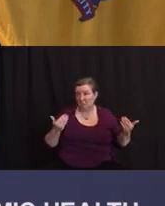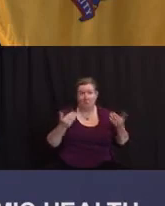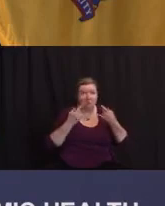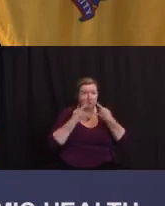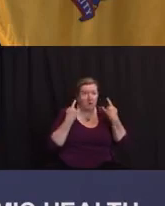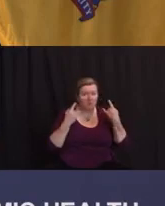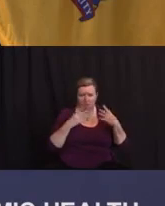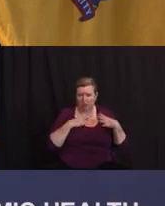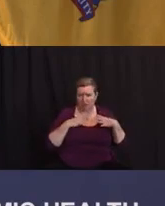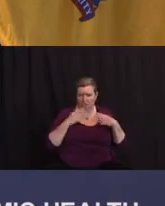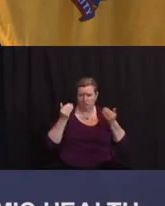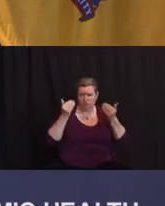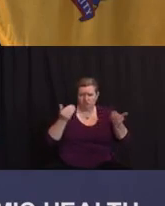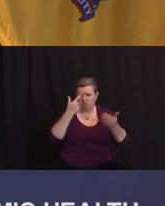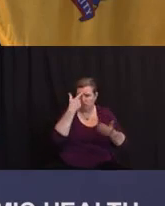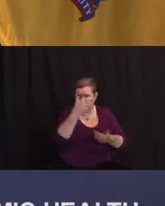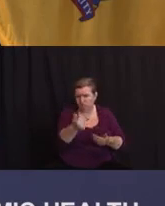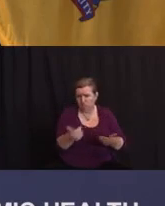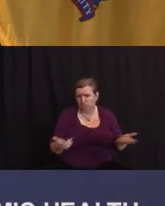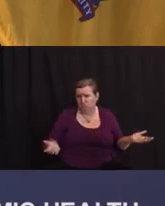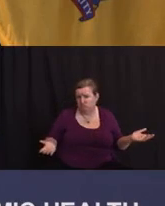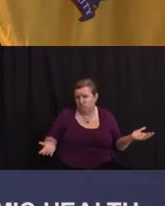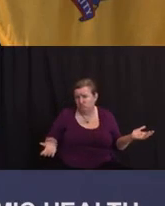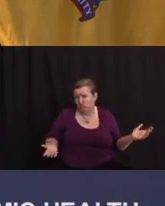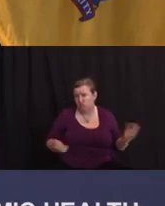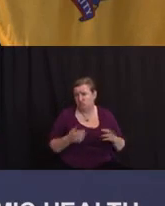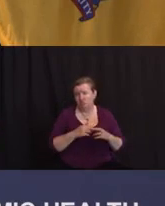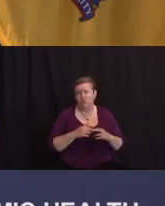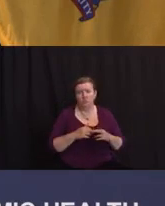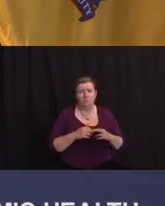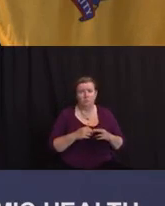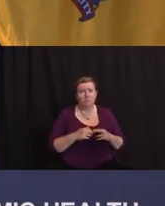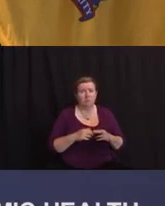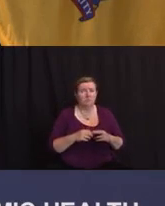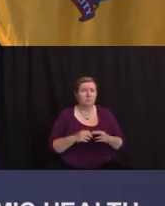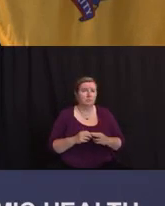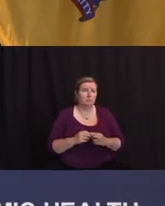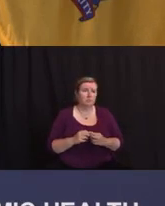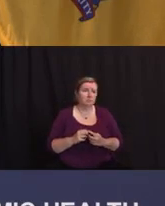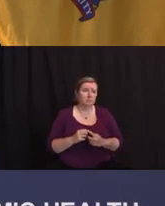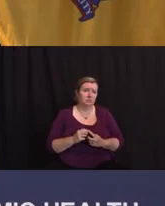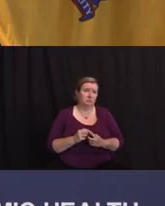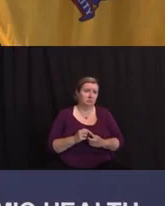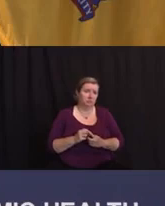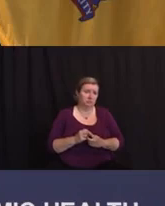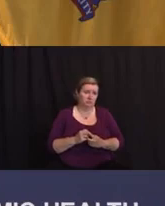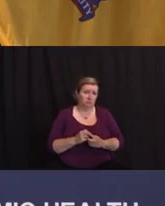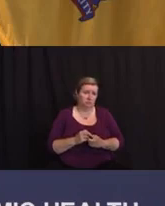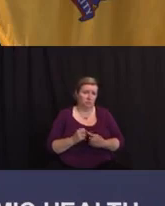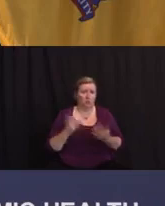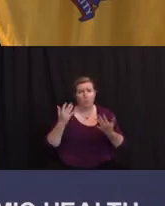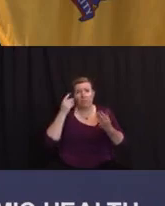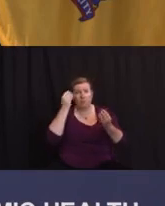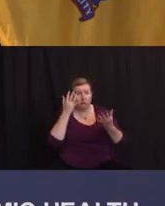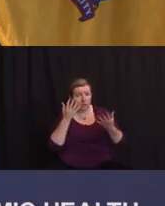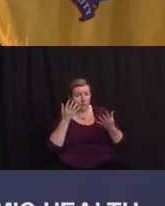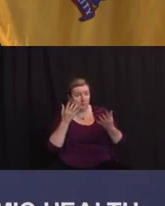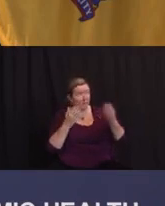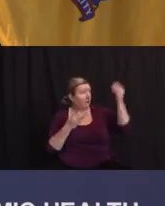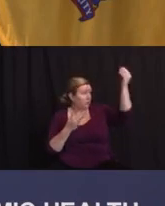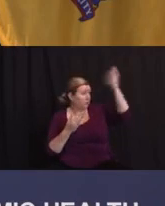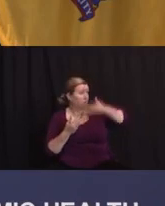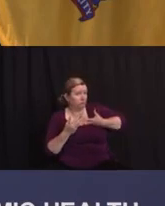of time and data and make them very informed and also make them very quickly if need be. Again, I want to